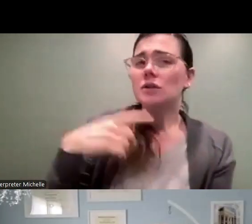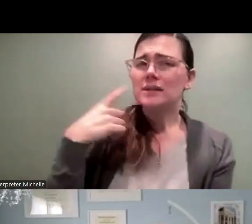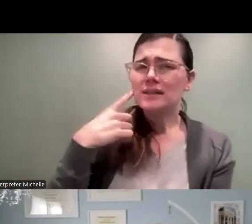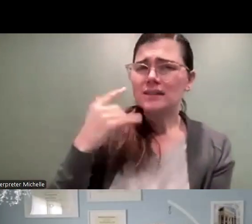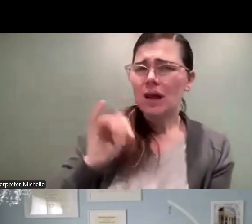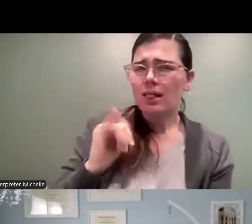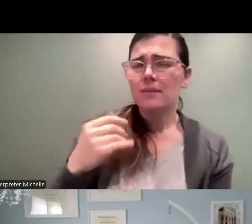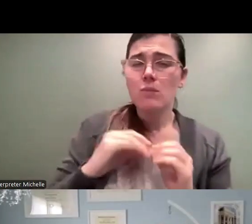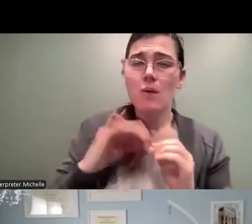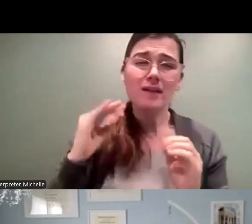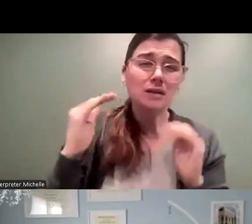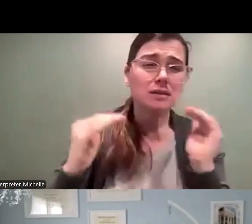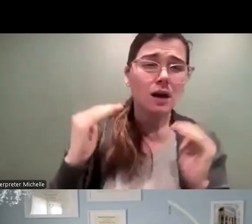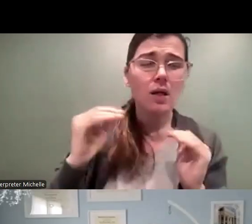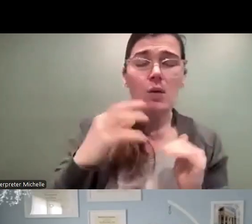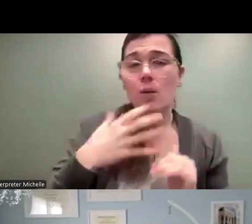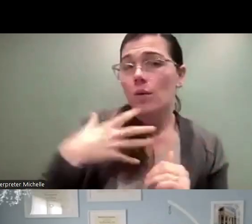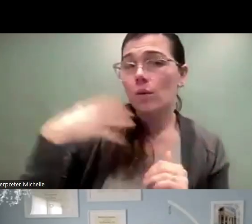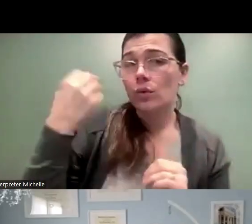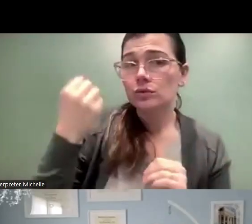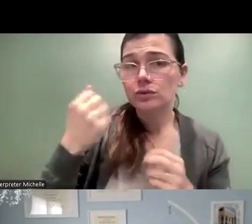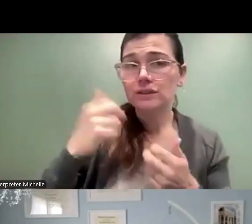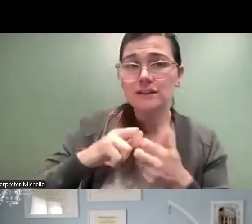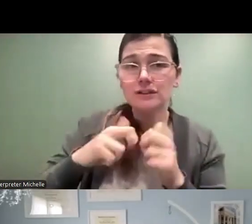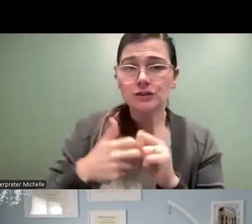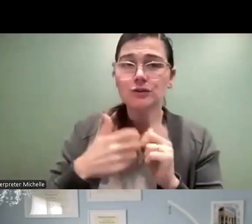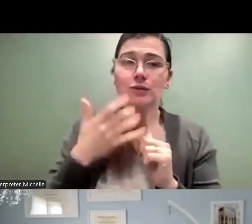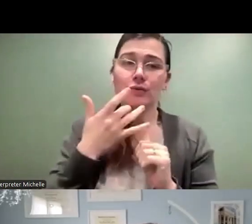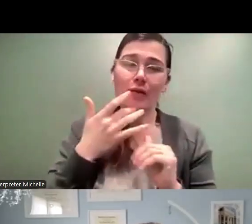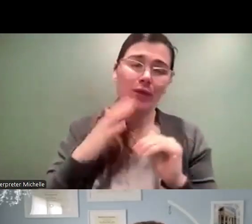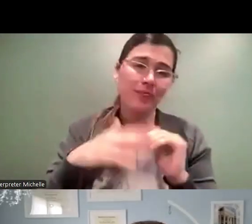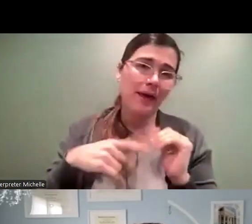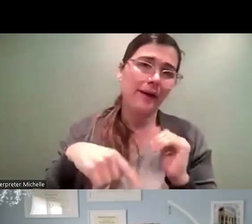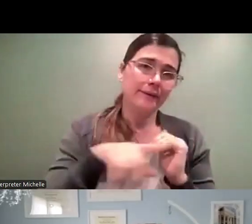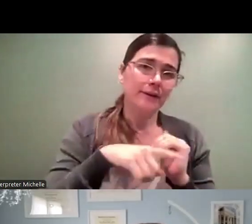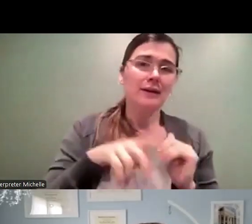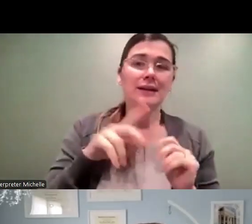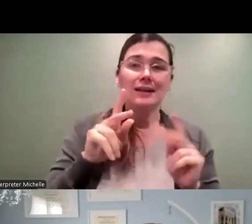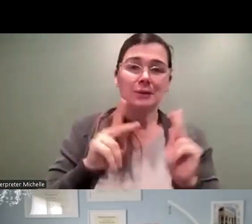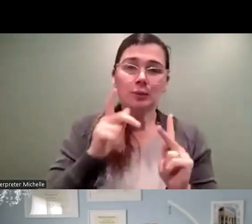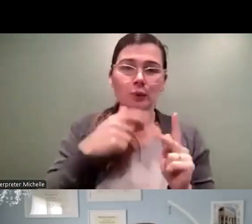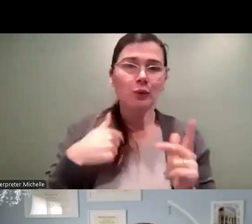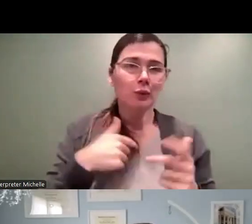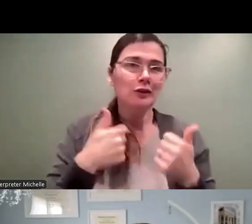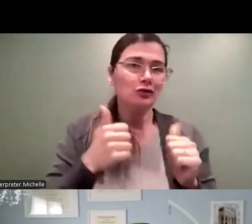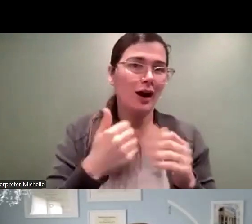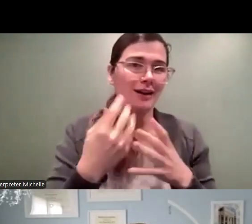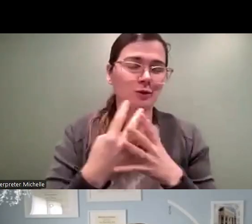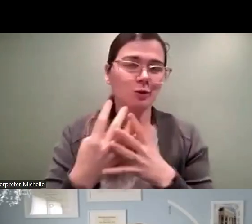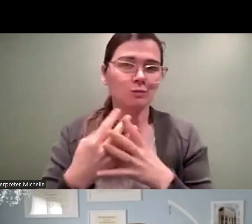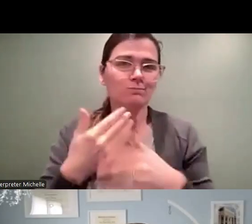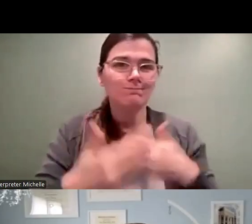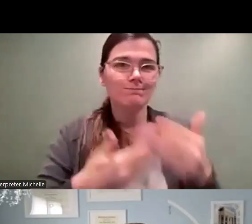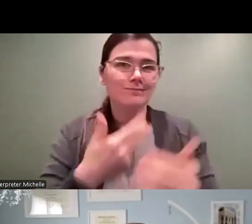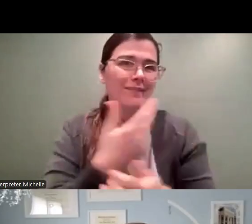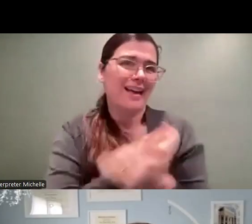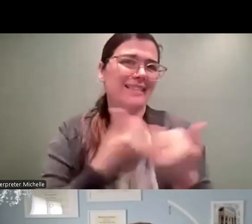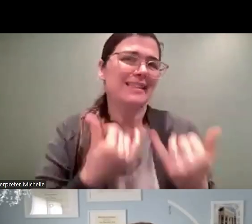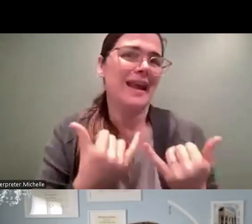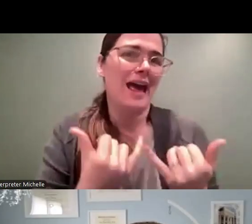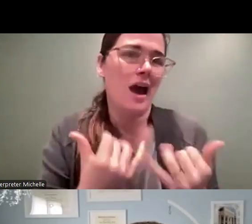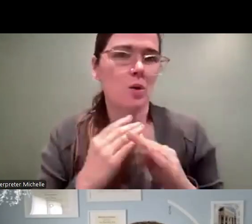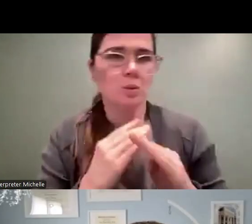or older issue as opposed to the ones that we're generally trying to get vaccinated right now as youth. But with that, I